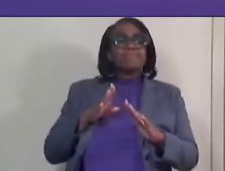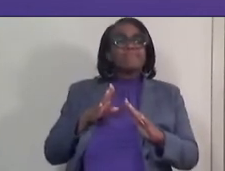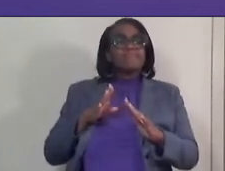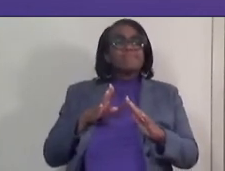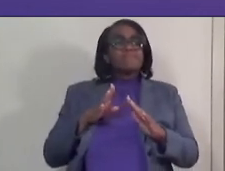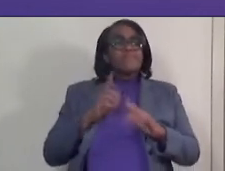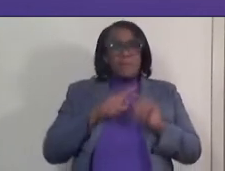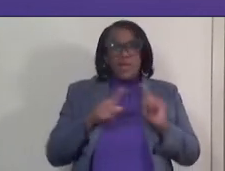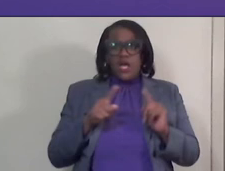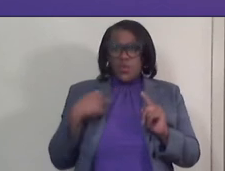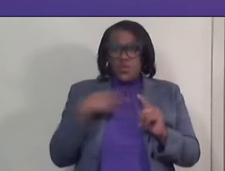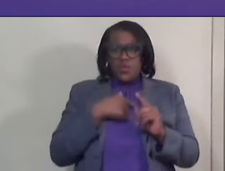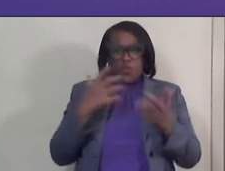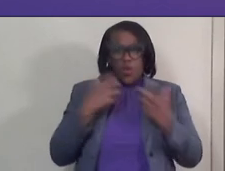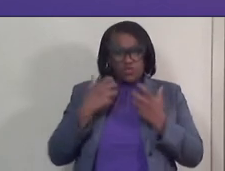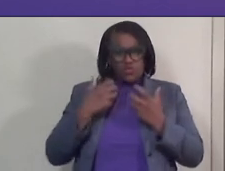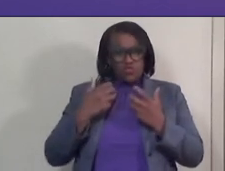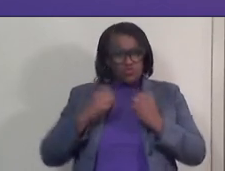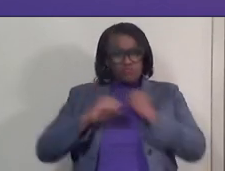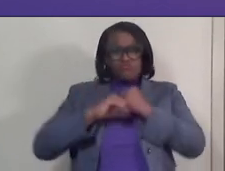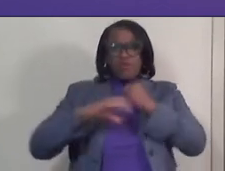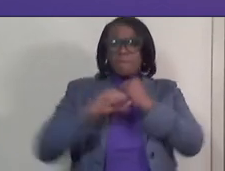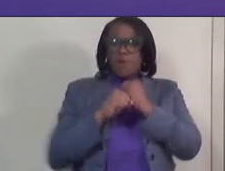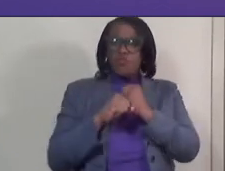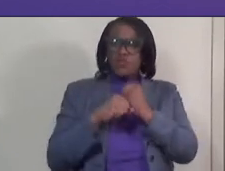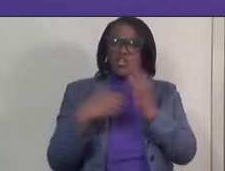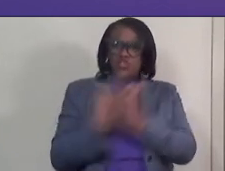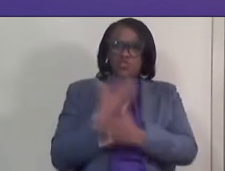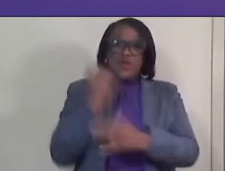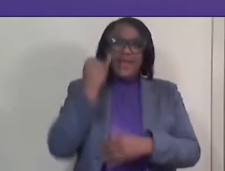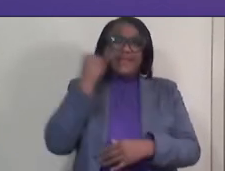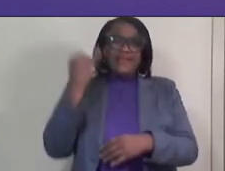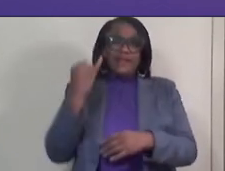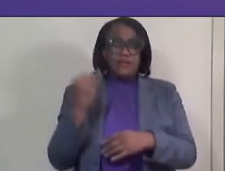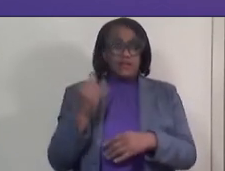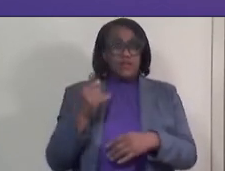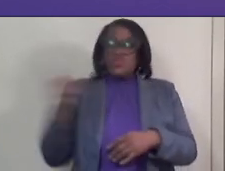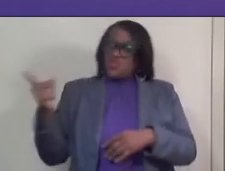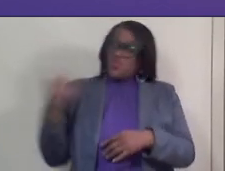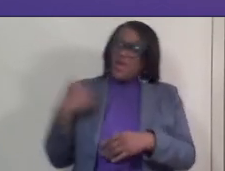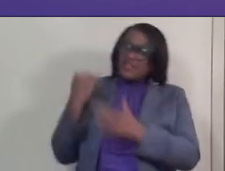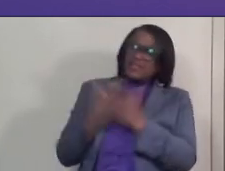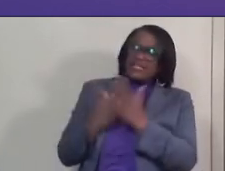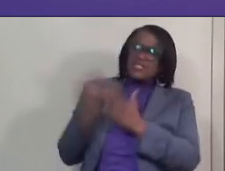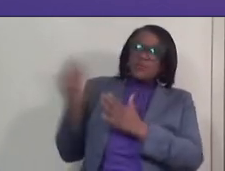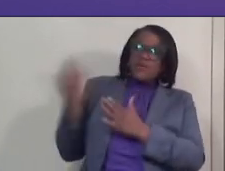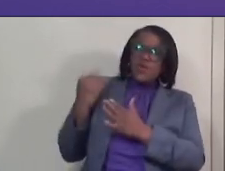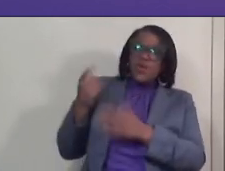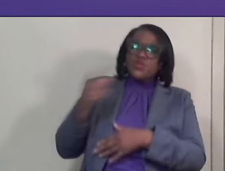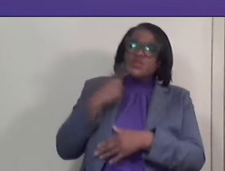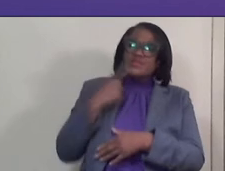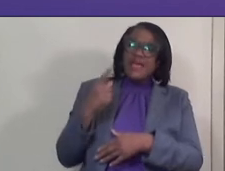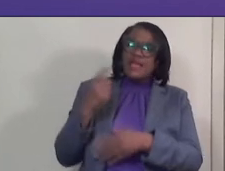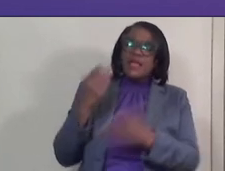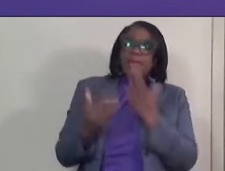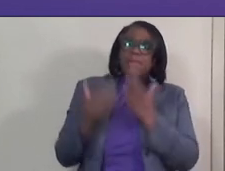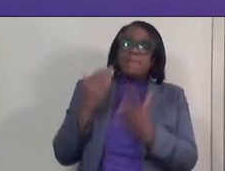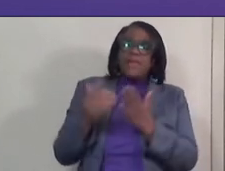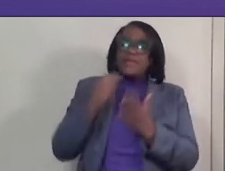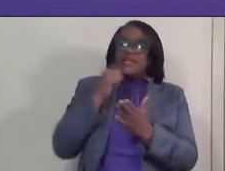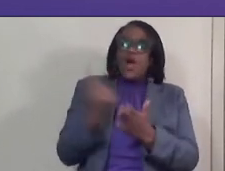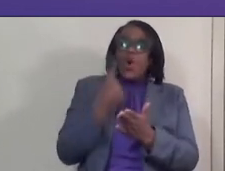So I do like the idea in that list, Selina, that you had earlier, that not just in maybe recording it, but